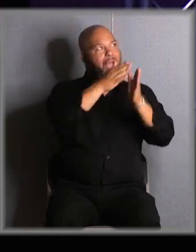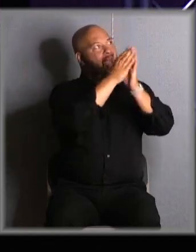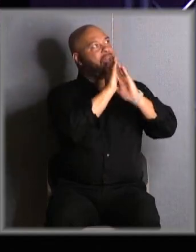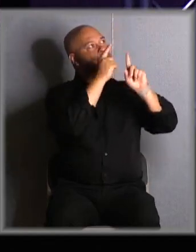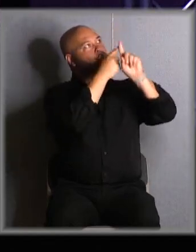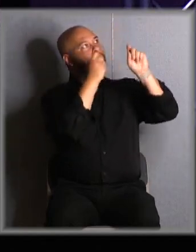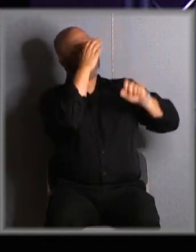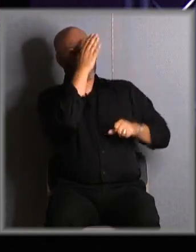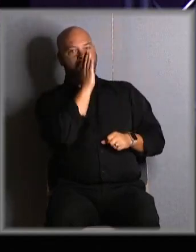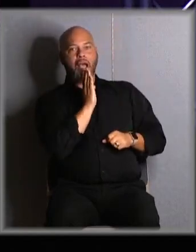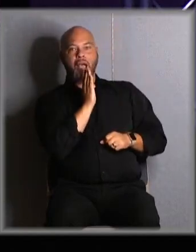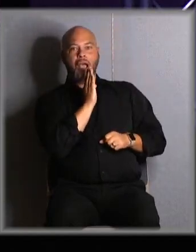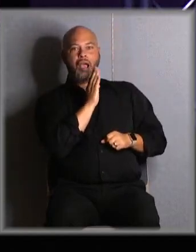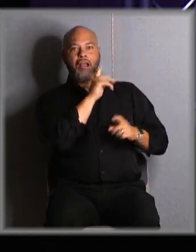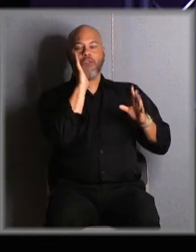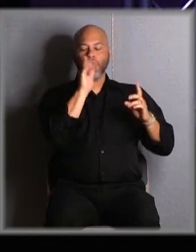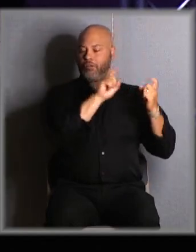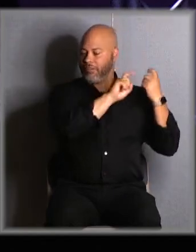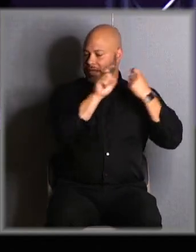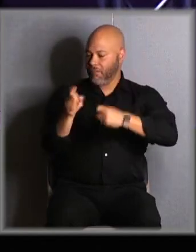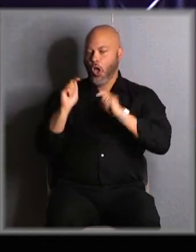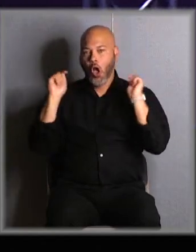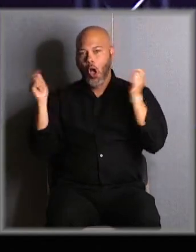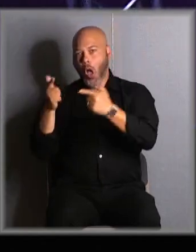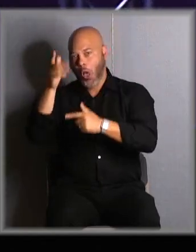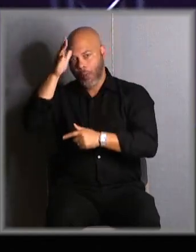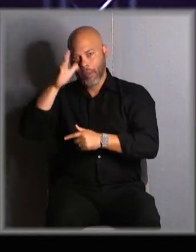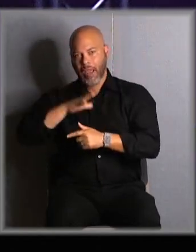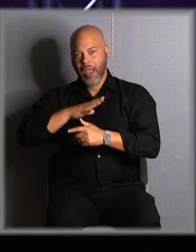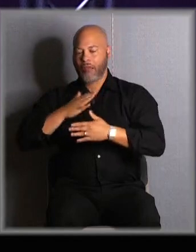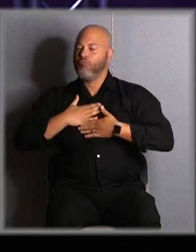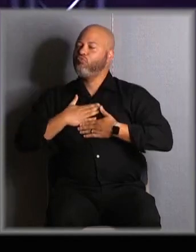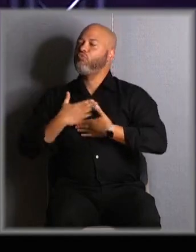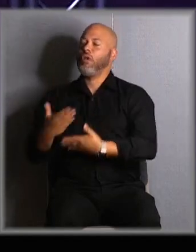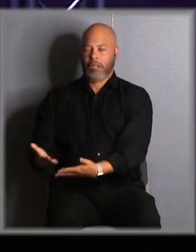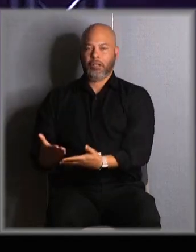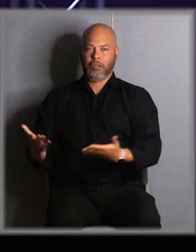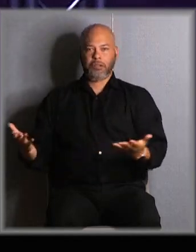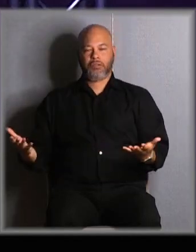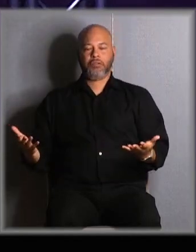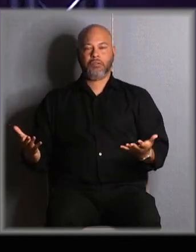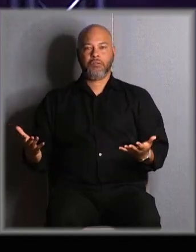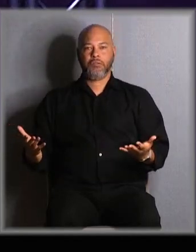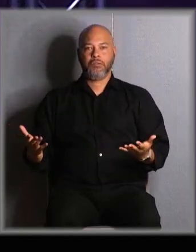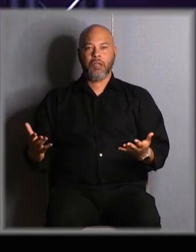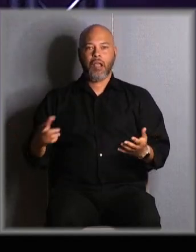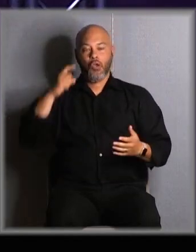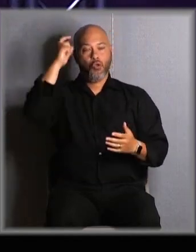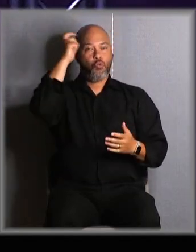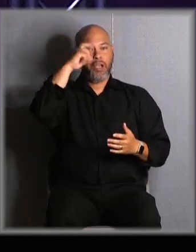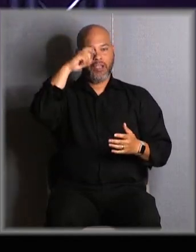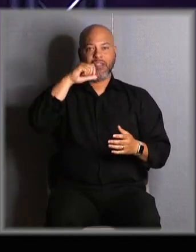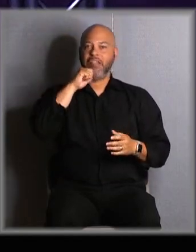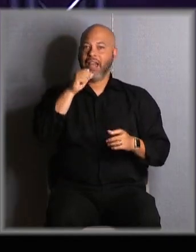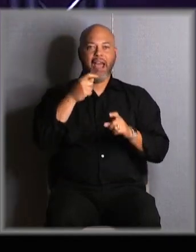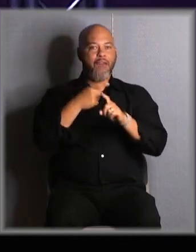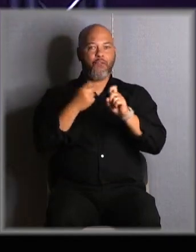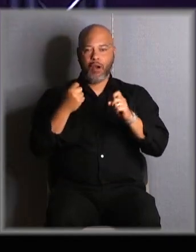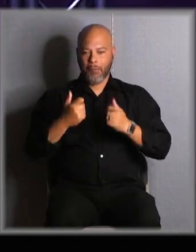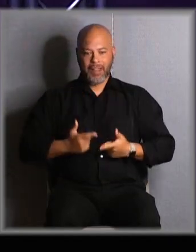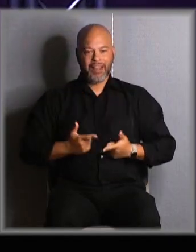God, who give it to all men liberally. Wisdom does not come from